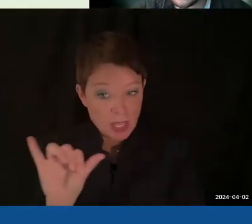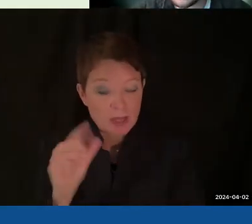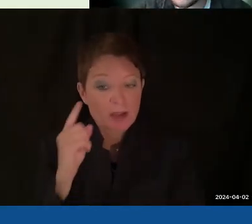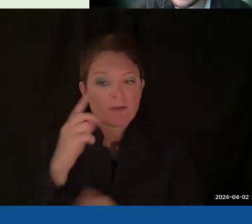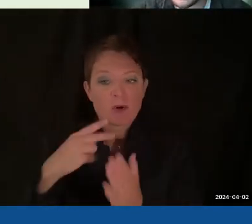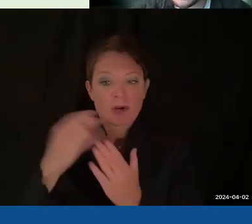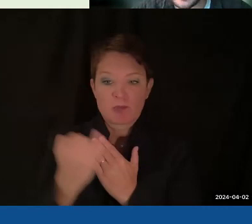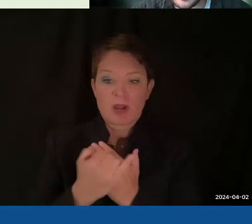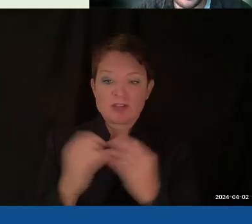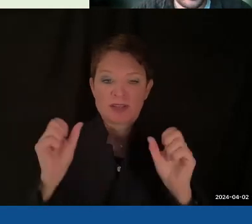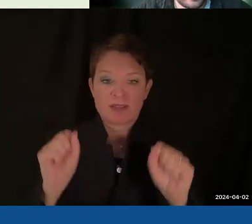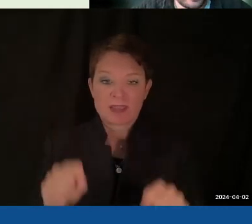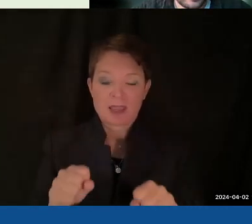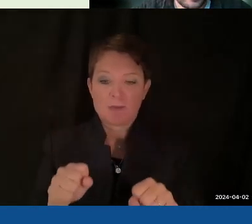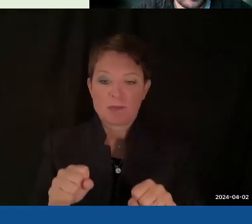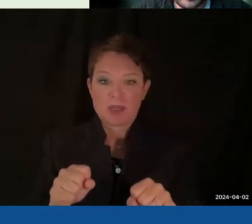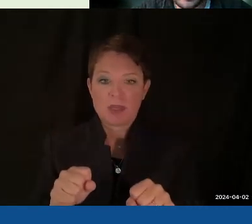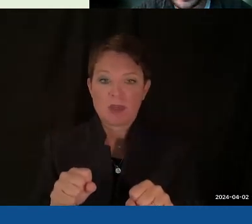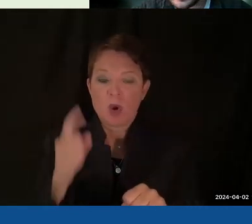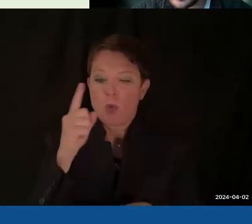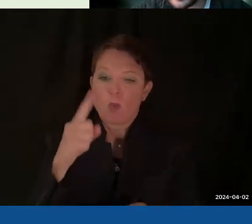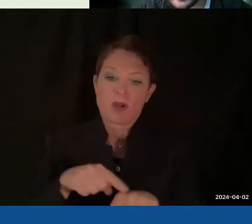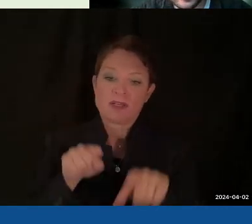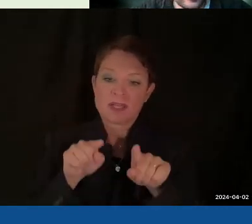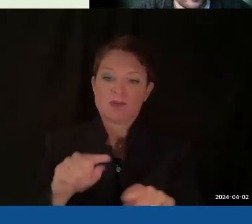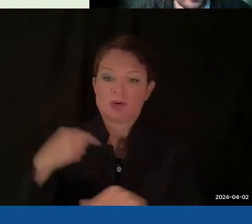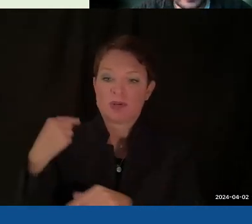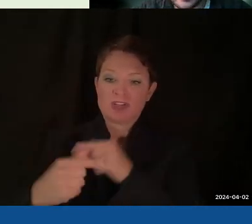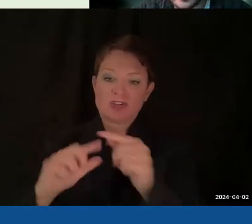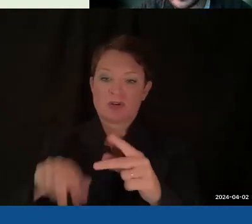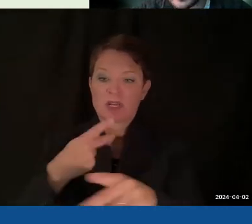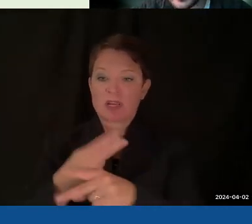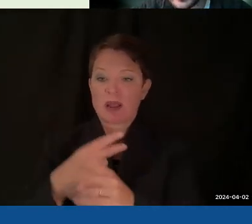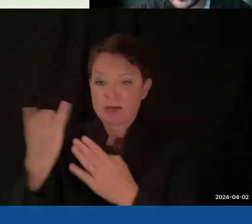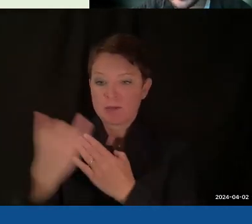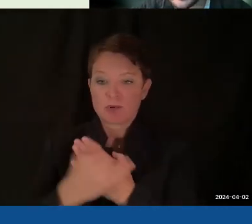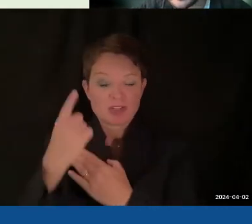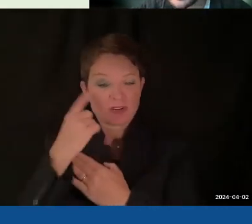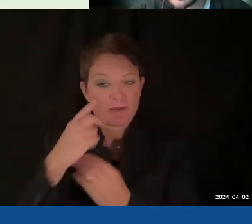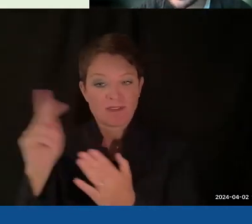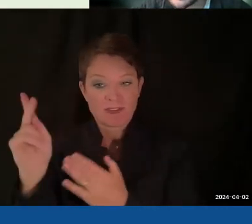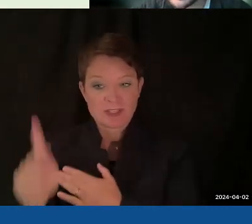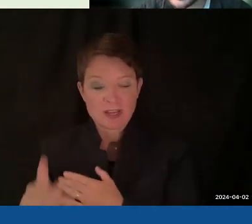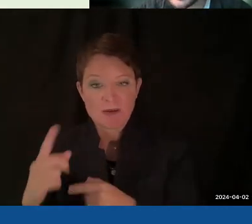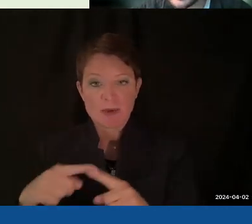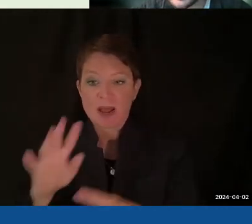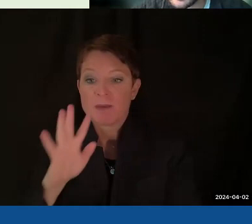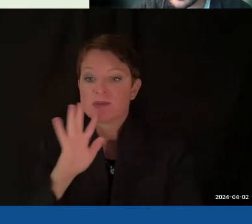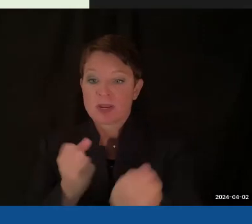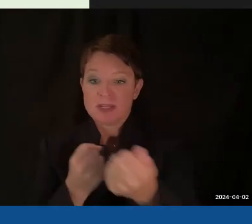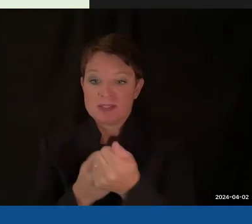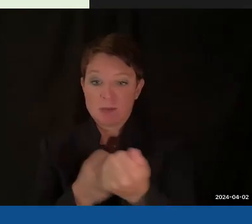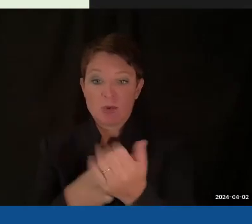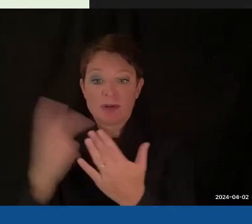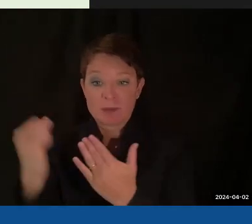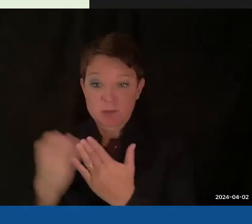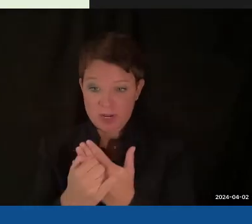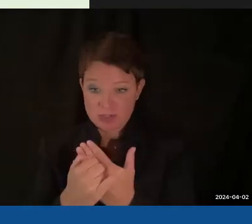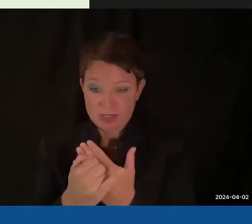that could be a once in a generation type project for the city of Philadelphia. So I'm talking in support of this project